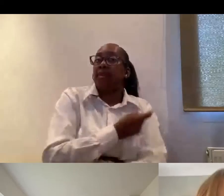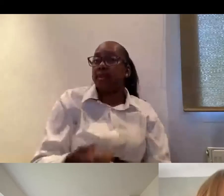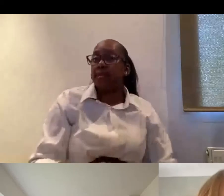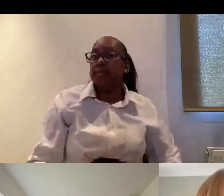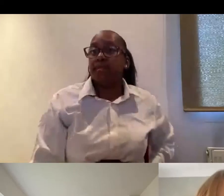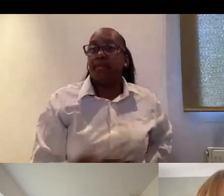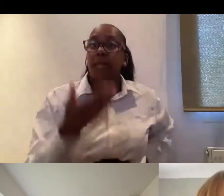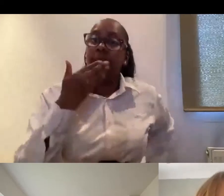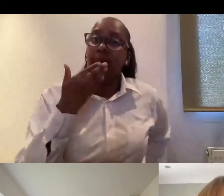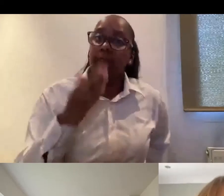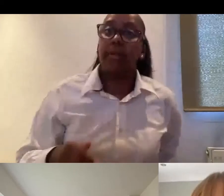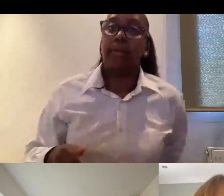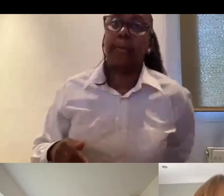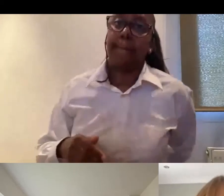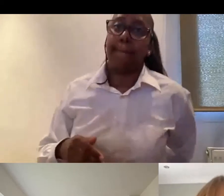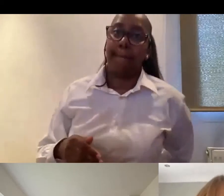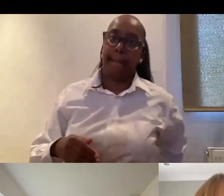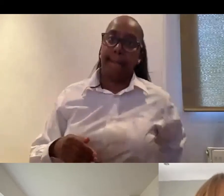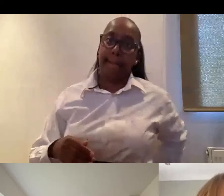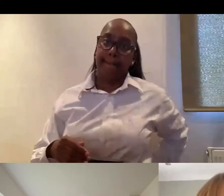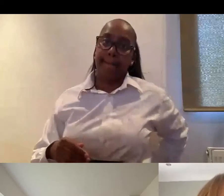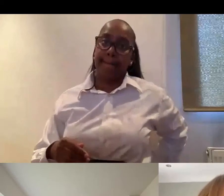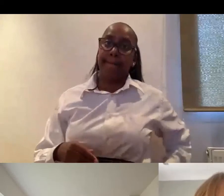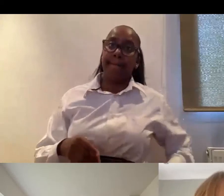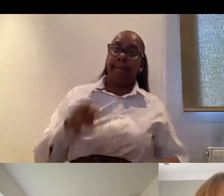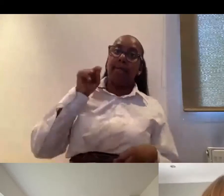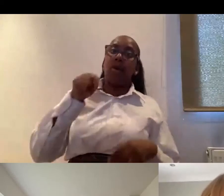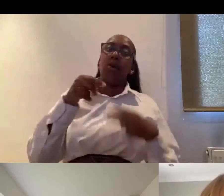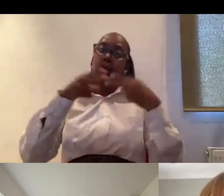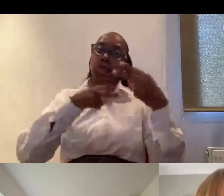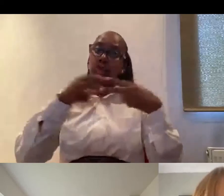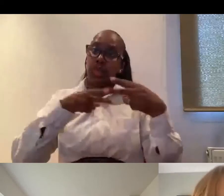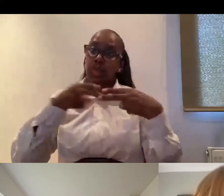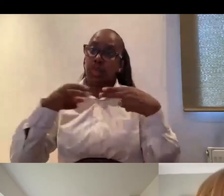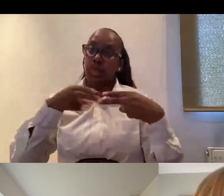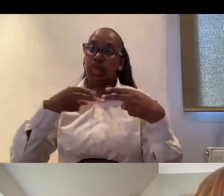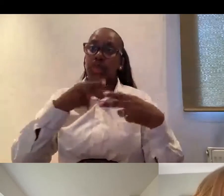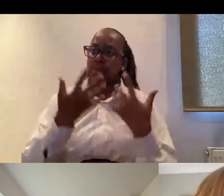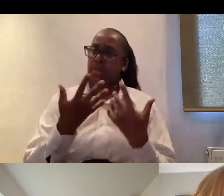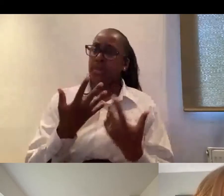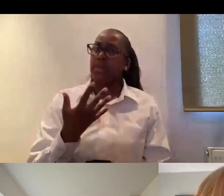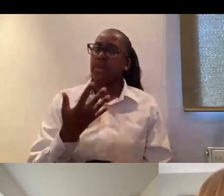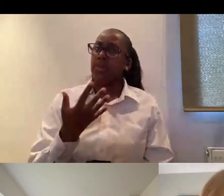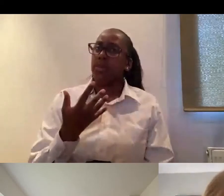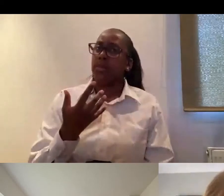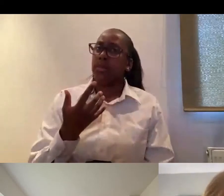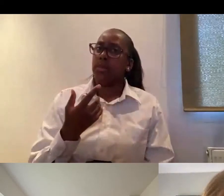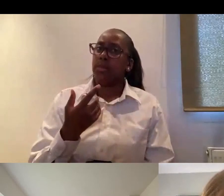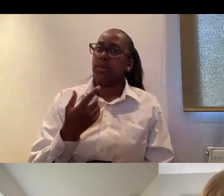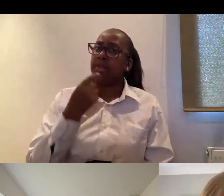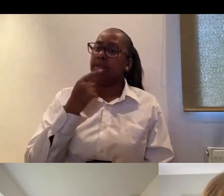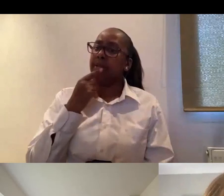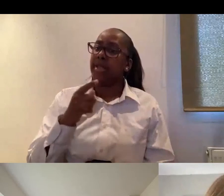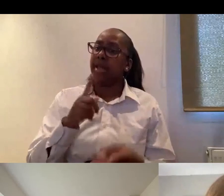Thank you, Paul. On the news, it has been publicised that the